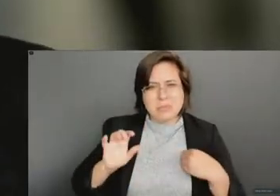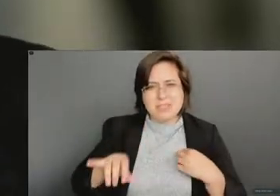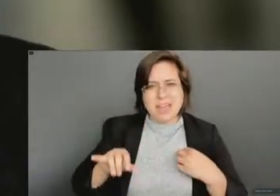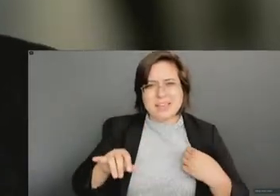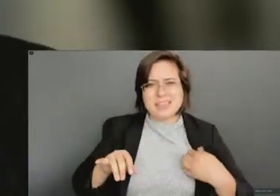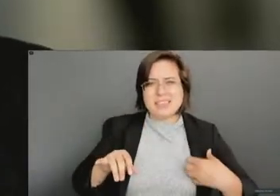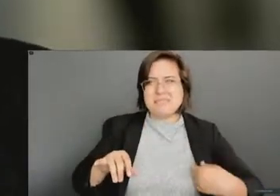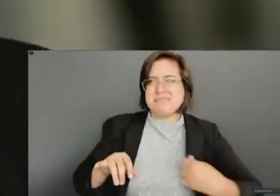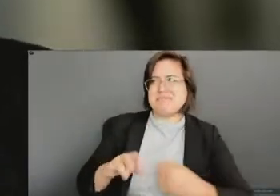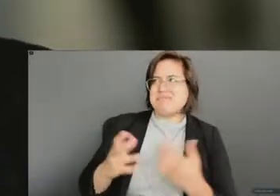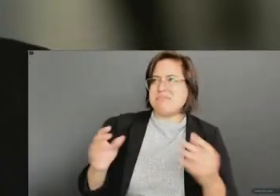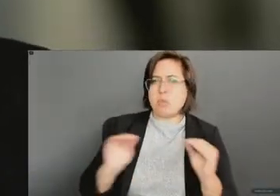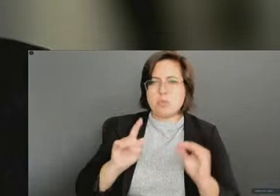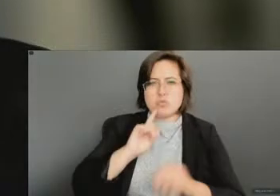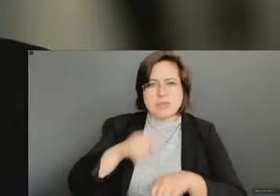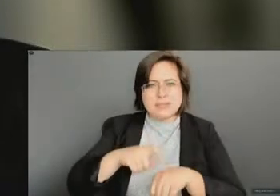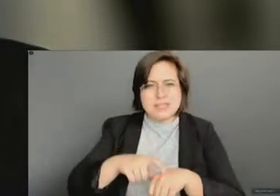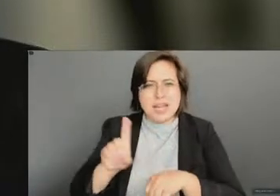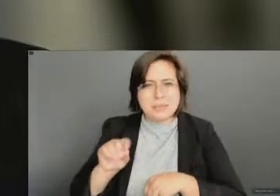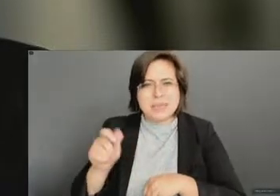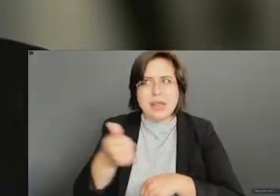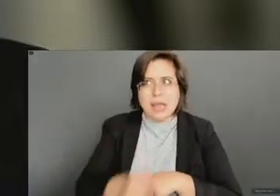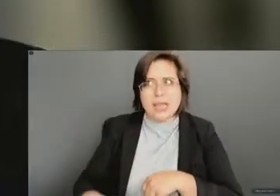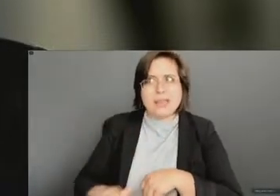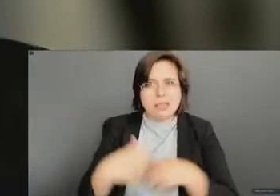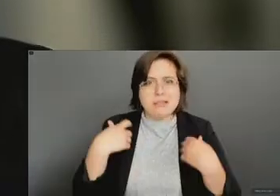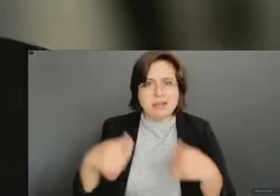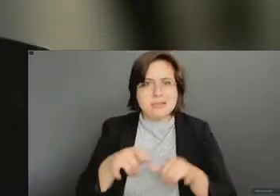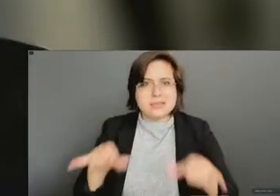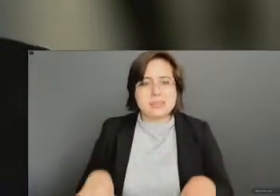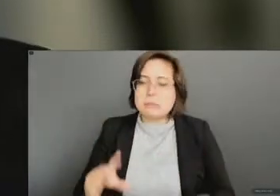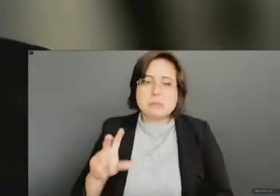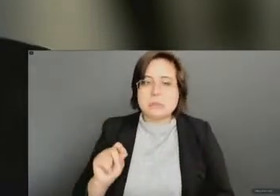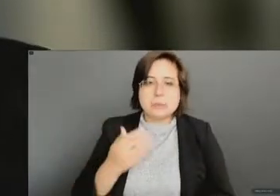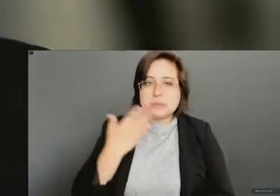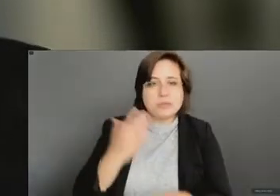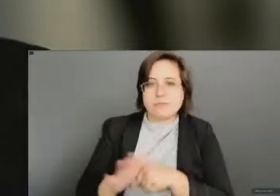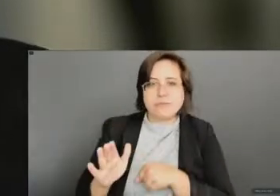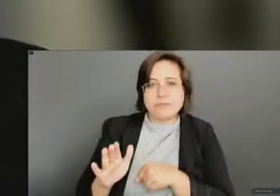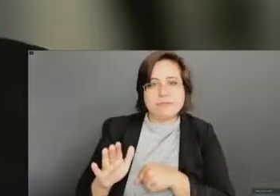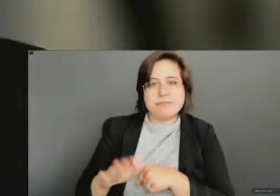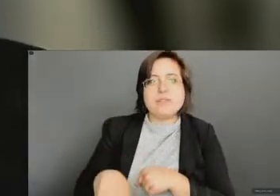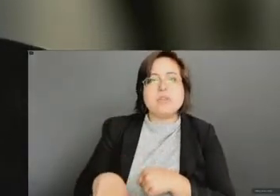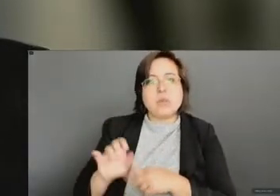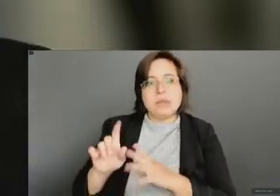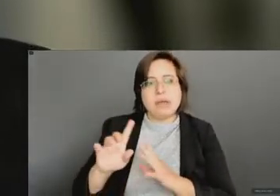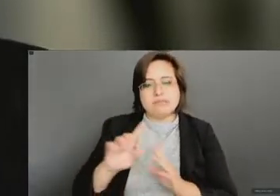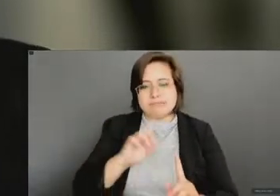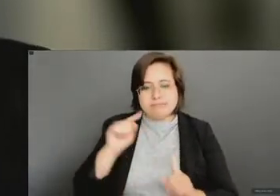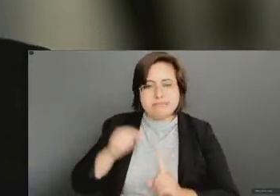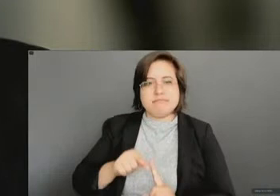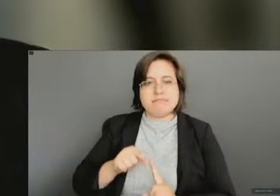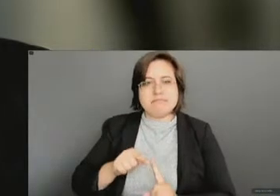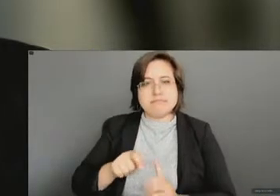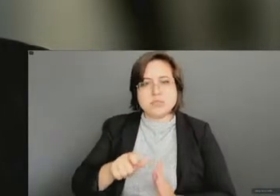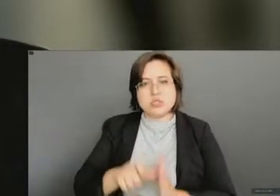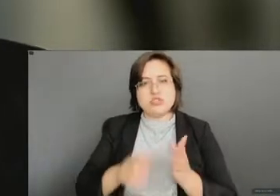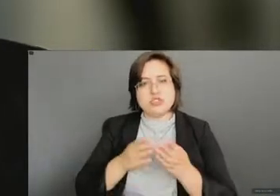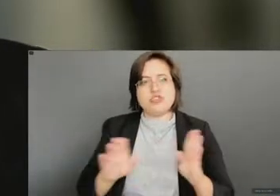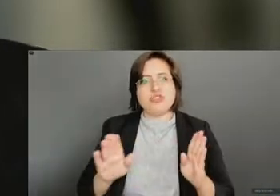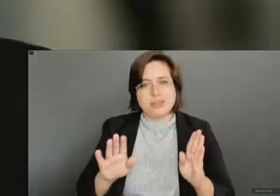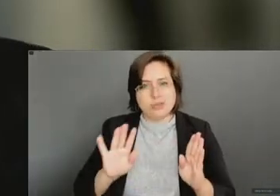competent and real-time data in any other health system. We wouldn't. And so it brings me back to Surgeon General Murthy's really incredible